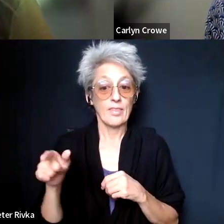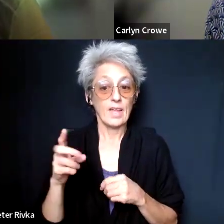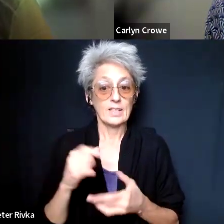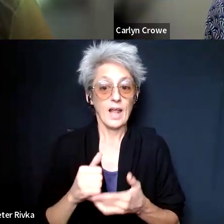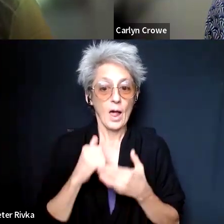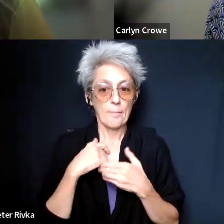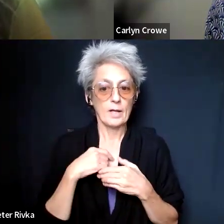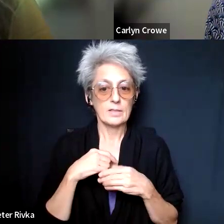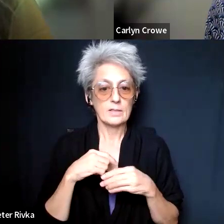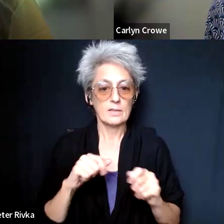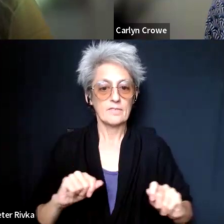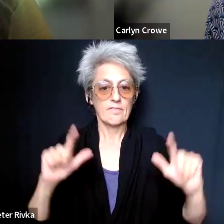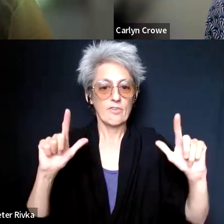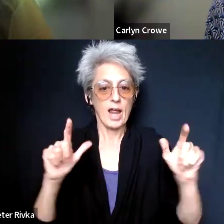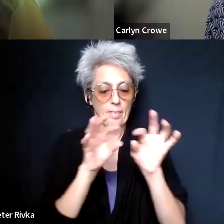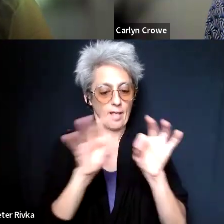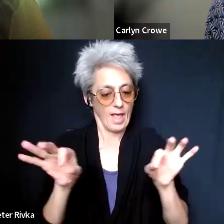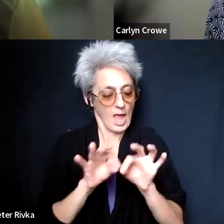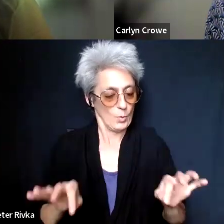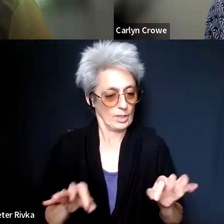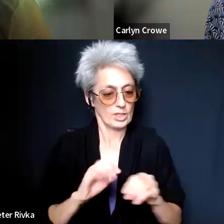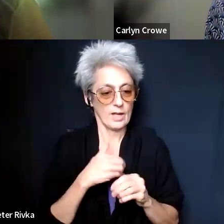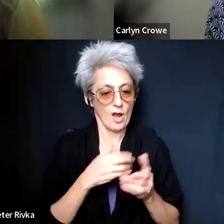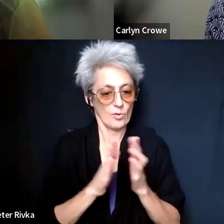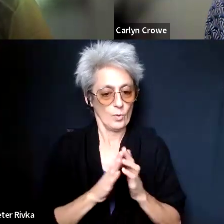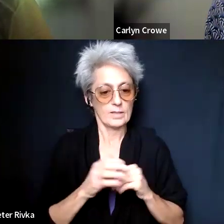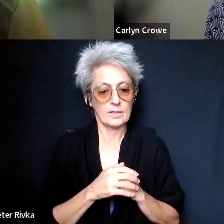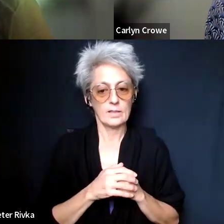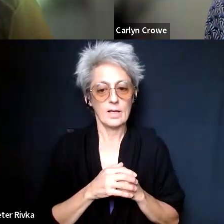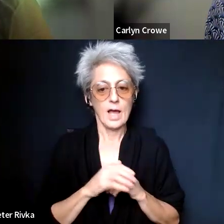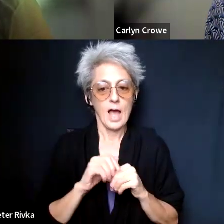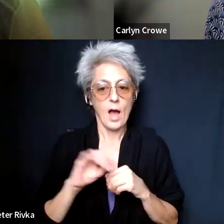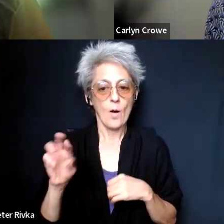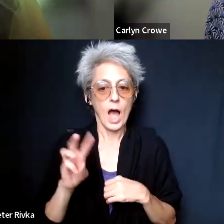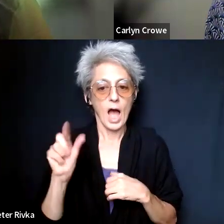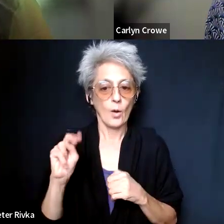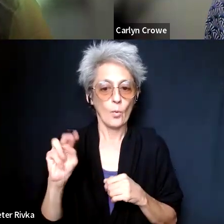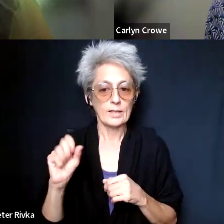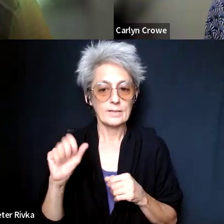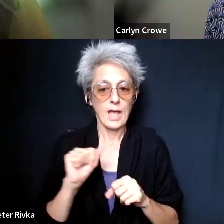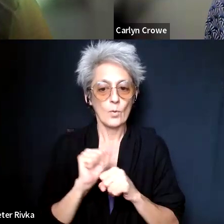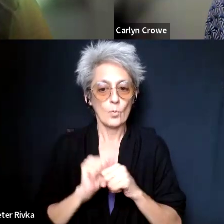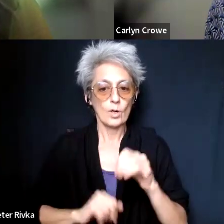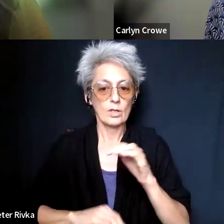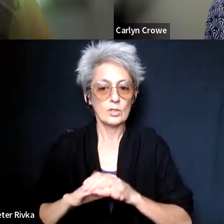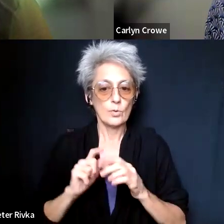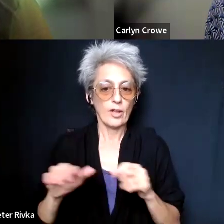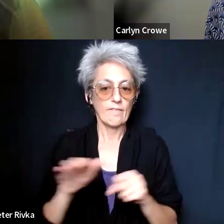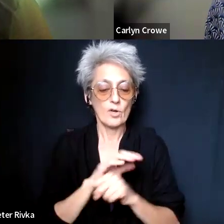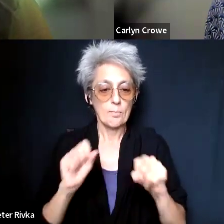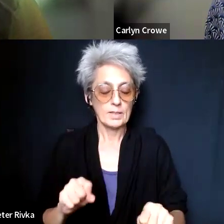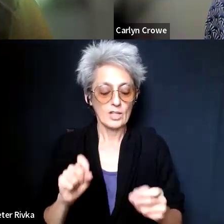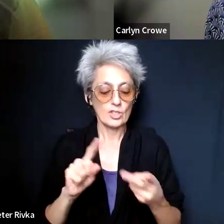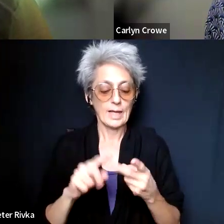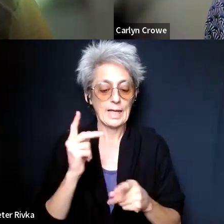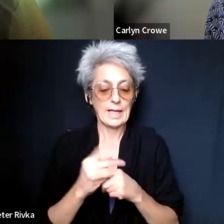language in our request to talking about how Iowans can work to their full potential, not lose their healthcare coverage and